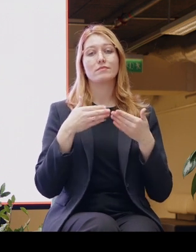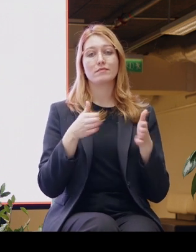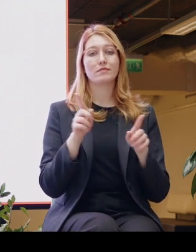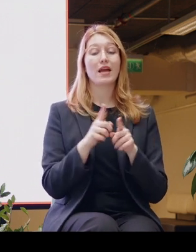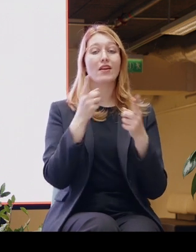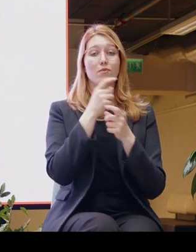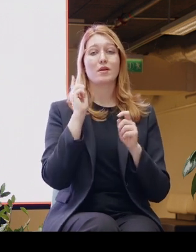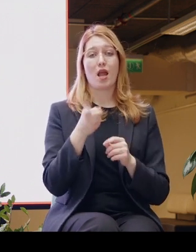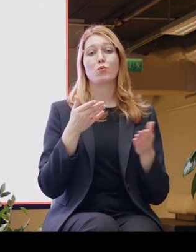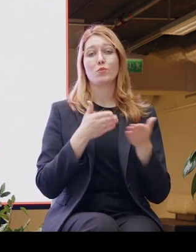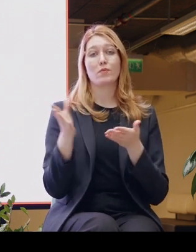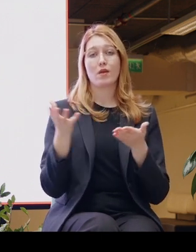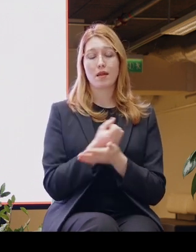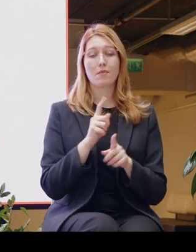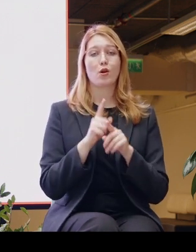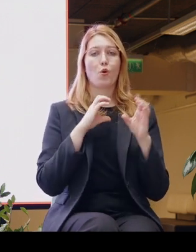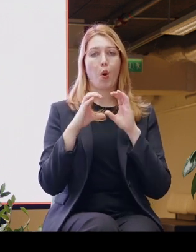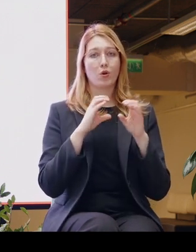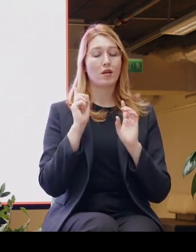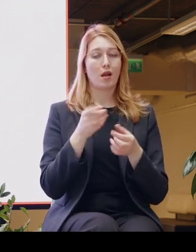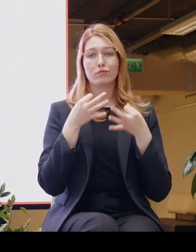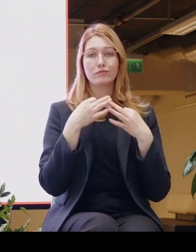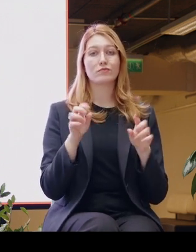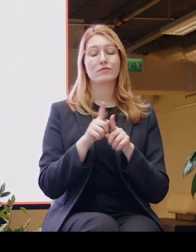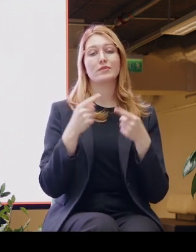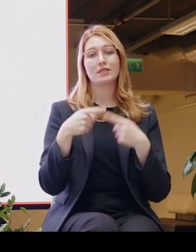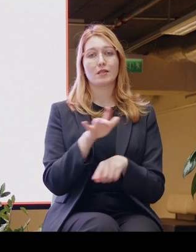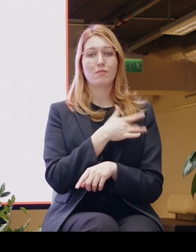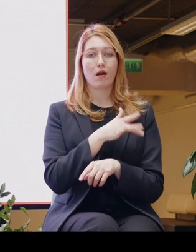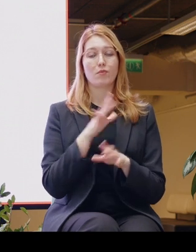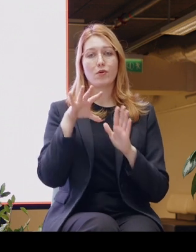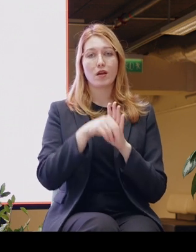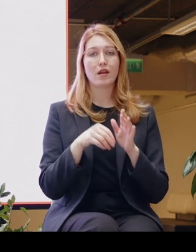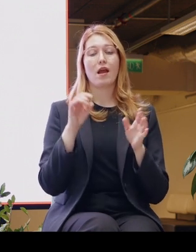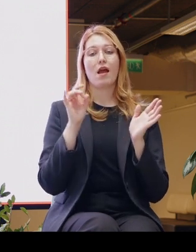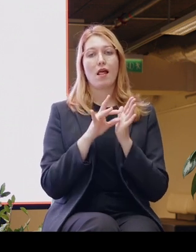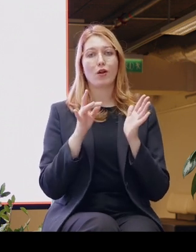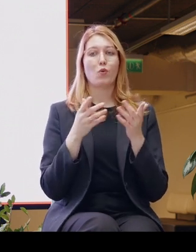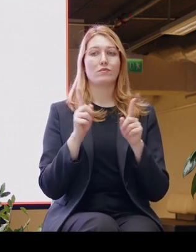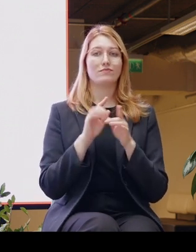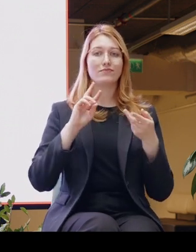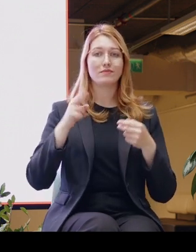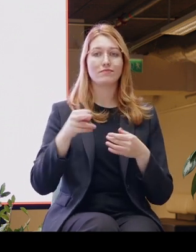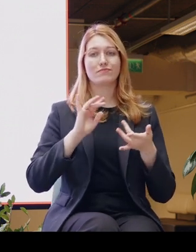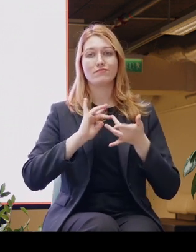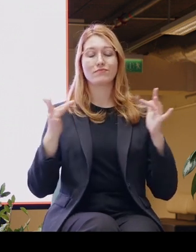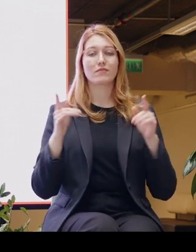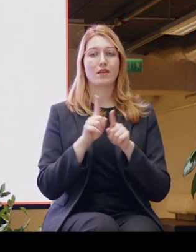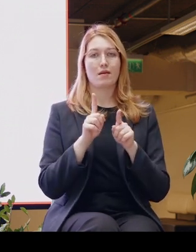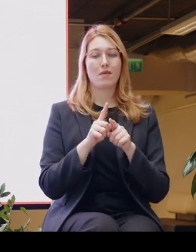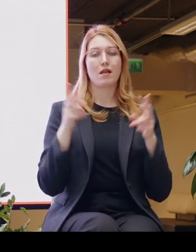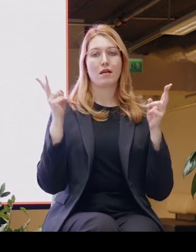information, communication, and other services, including electronics and emergency